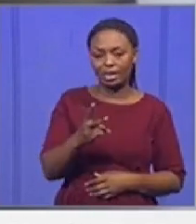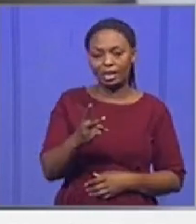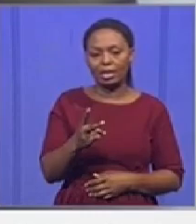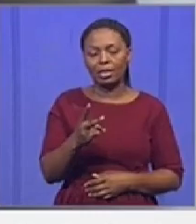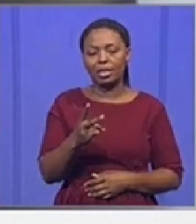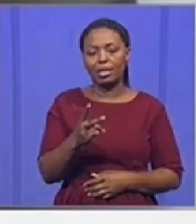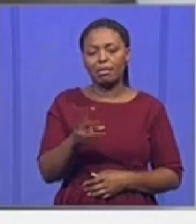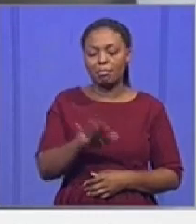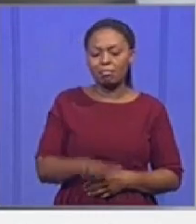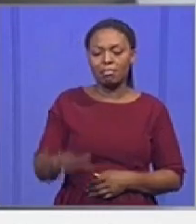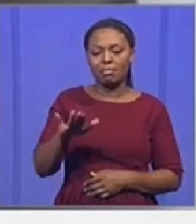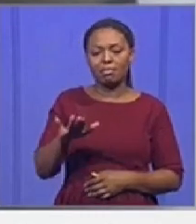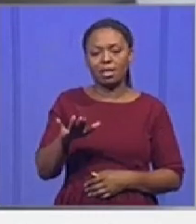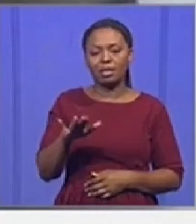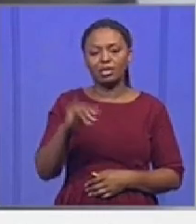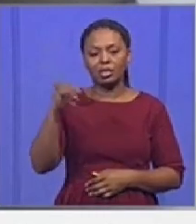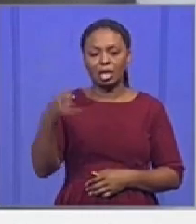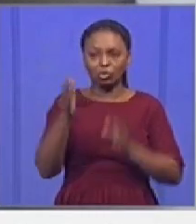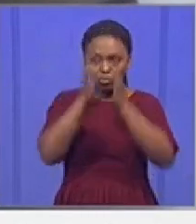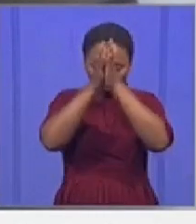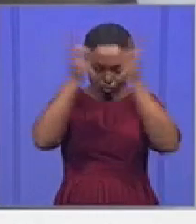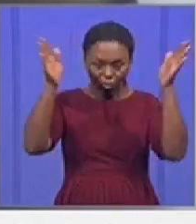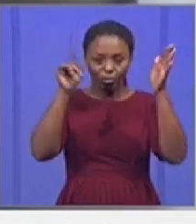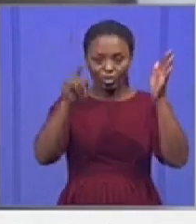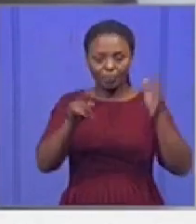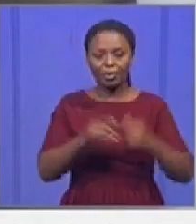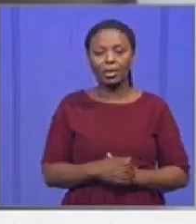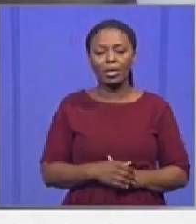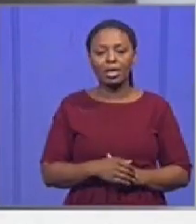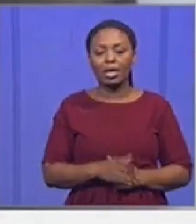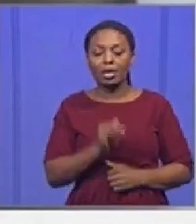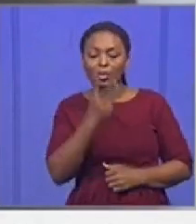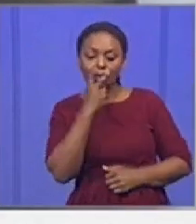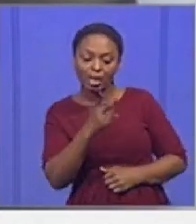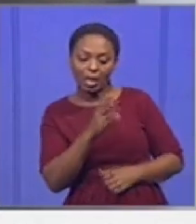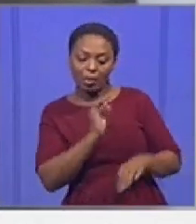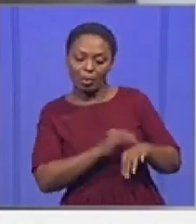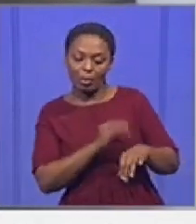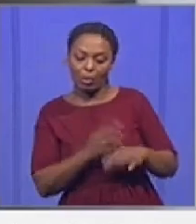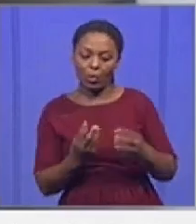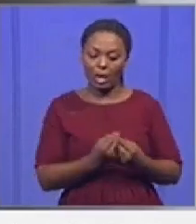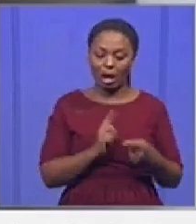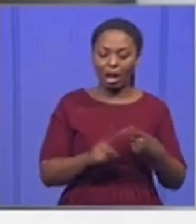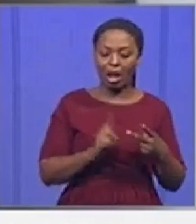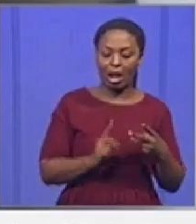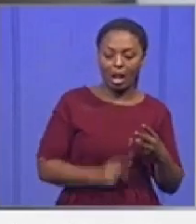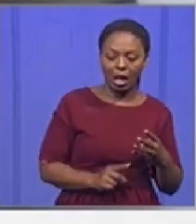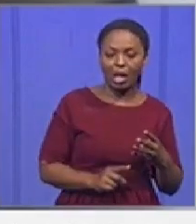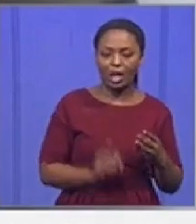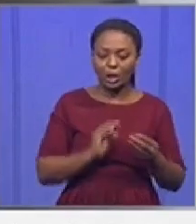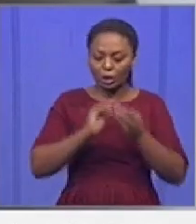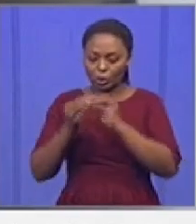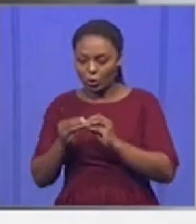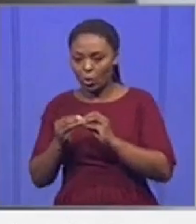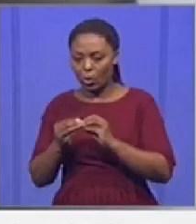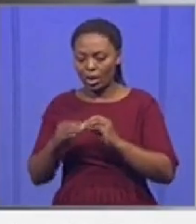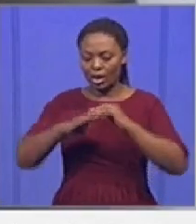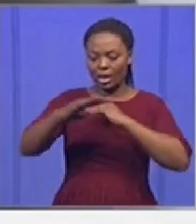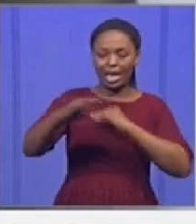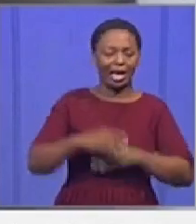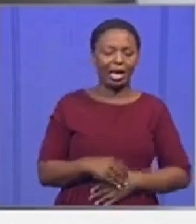silo. If you don't looking at it with the problem, if you're looking at it with the problems that we have and installing solar, actually it's